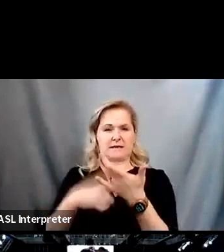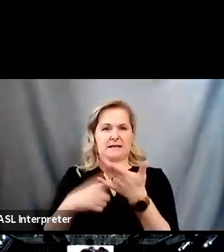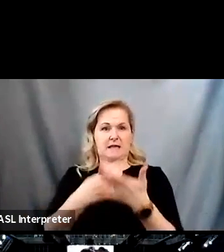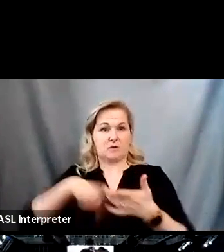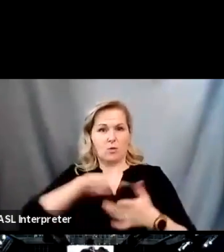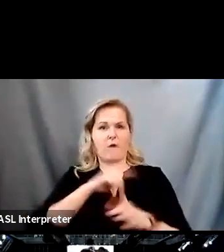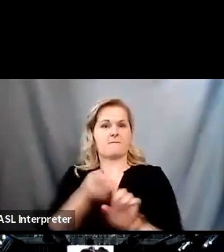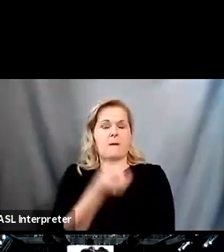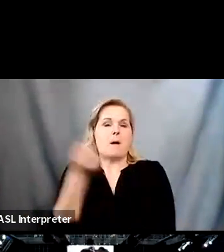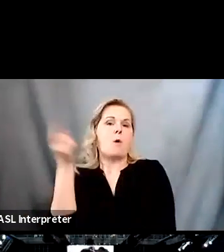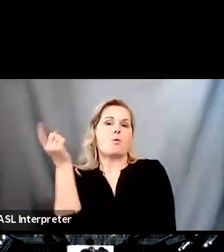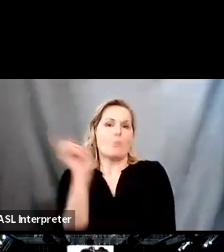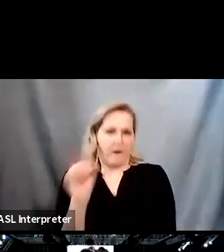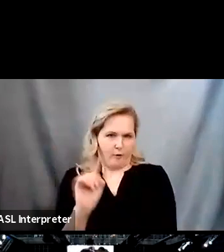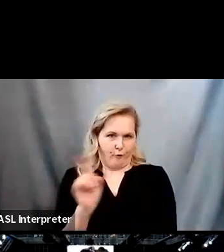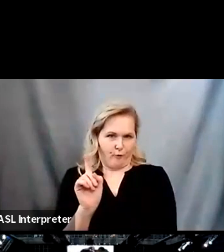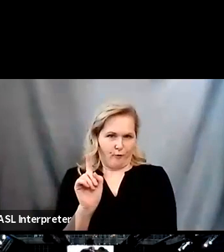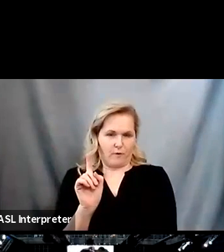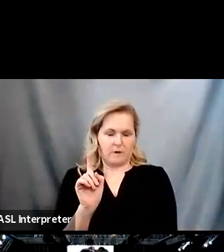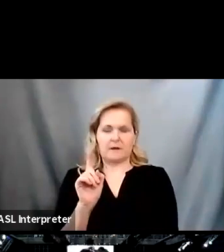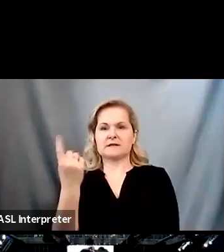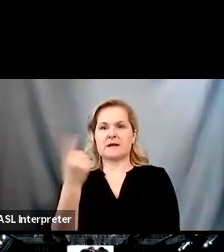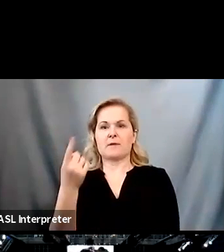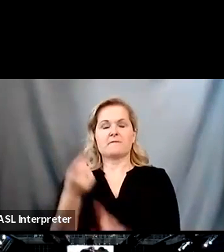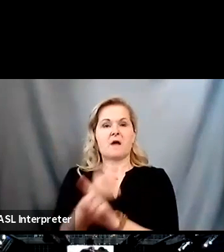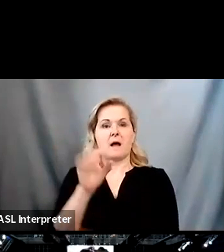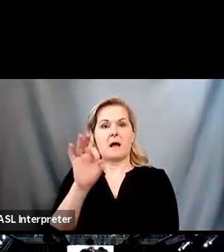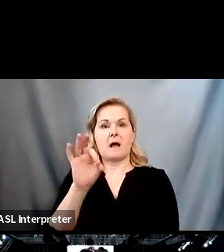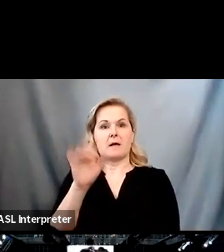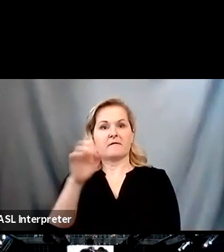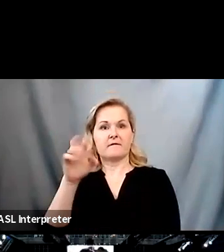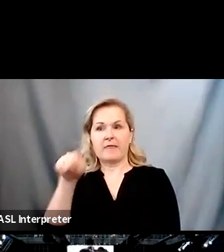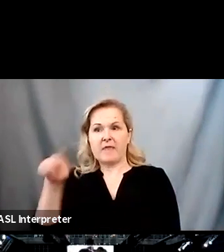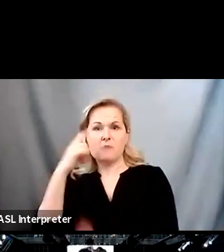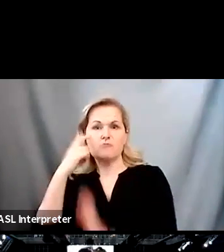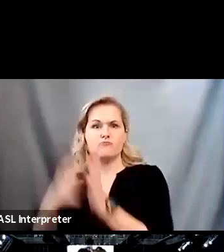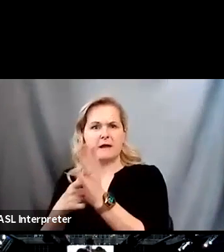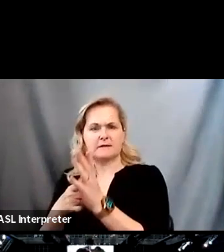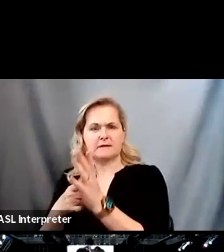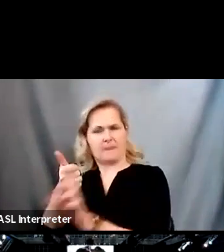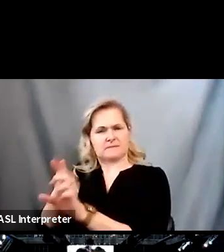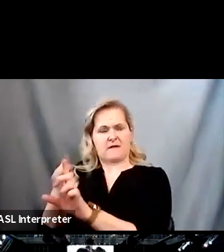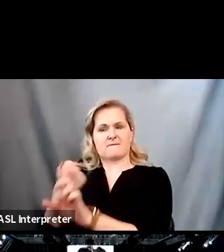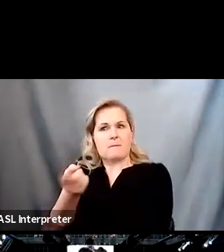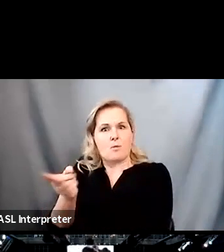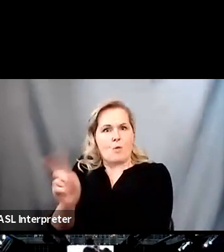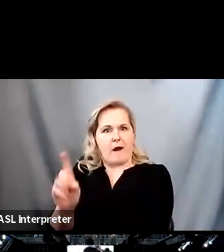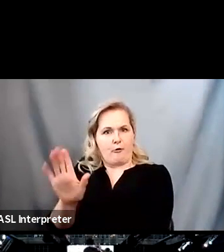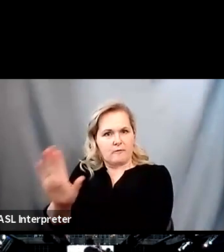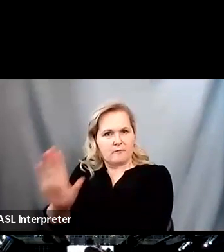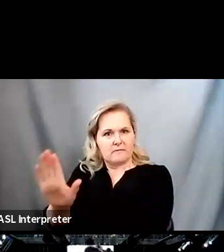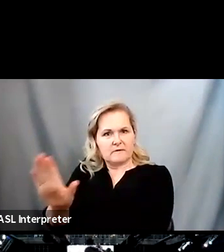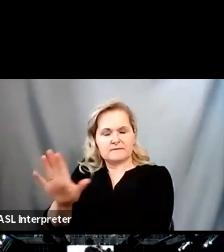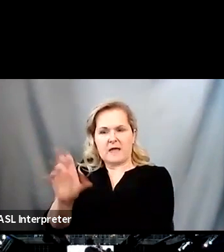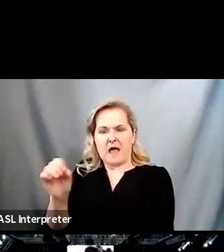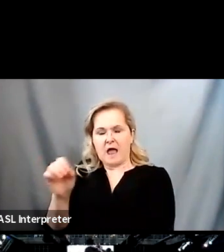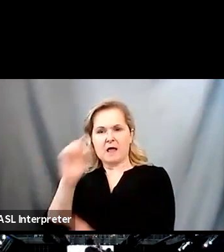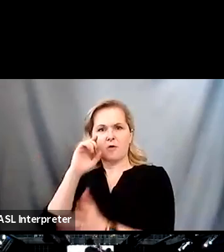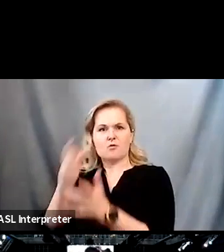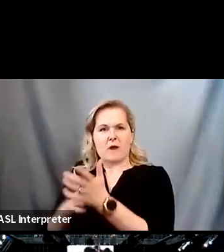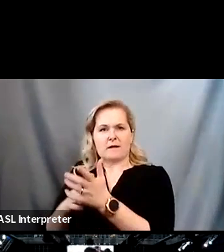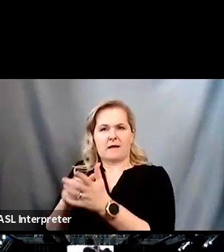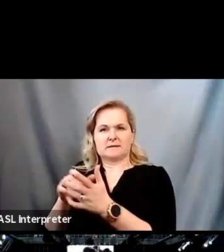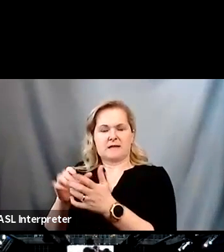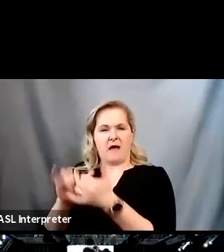from, someone from, for example, Flint, recognizing where they're coming from, recognizing the ways that their bodies may